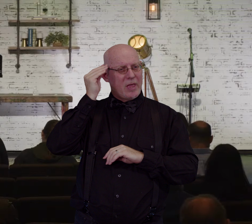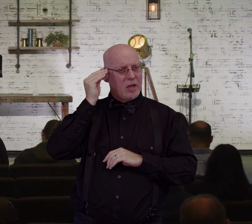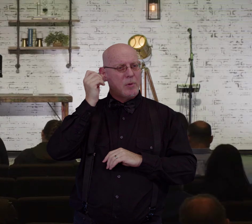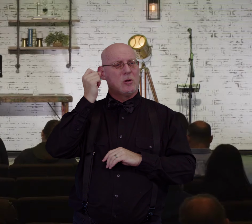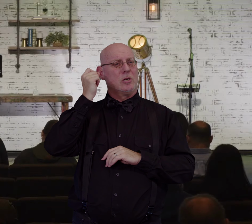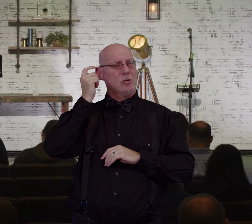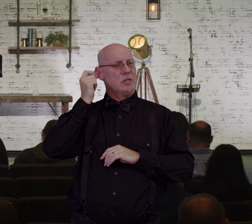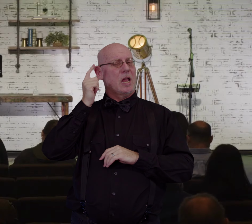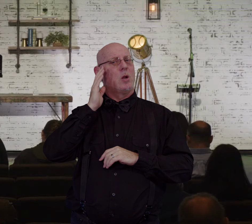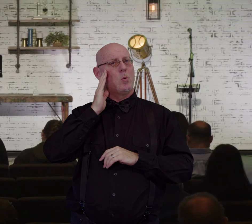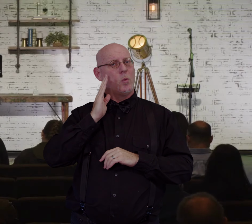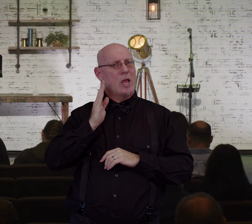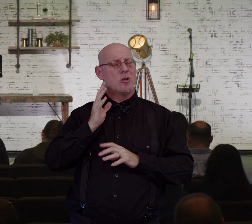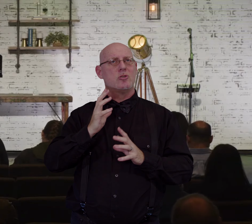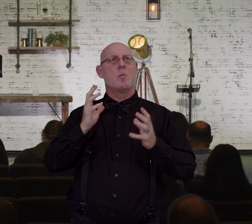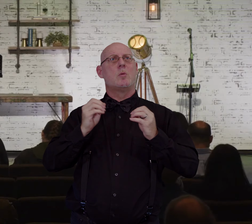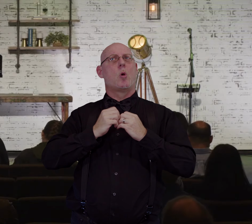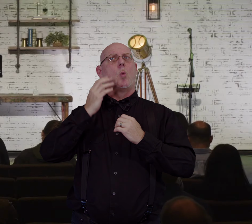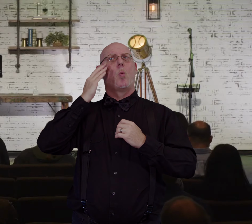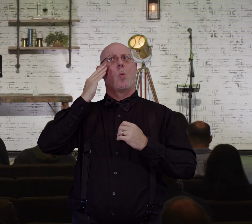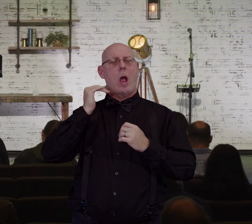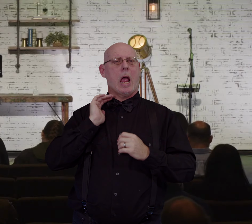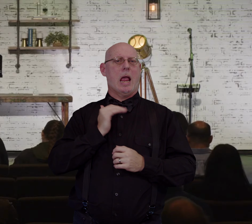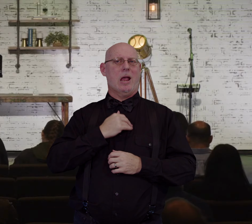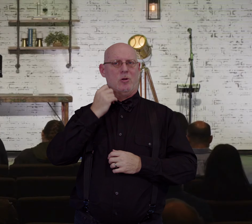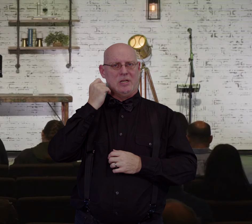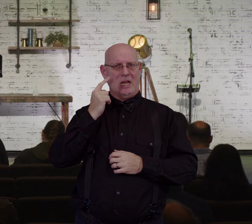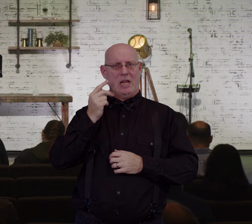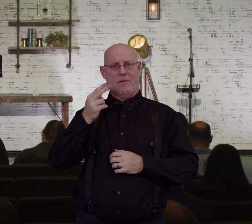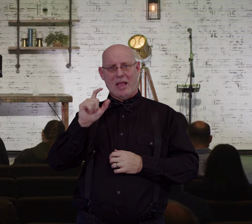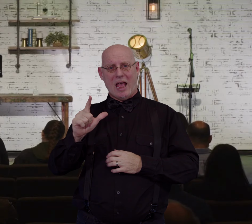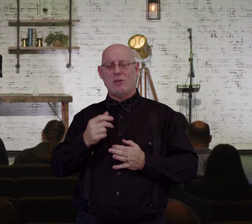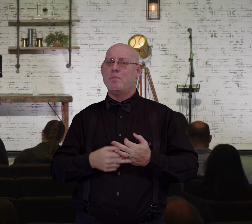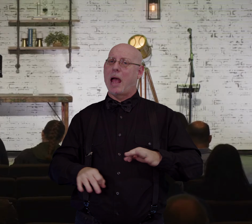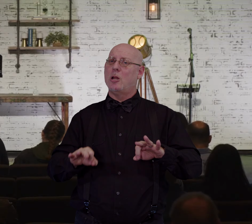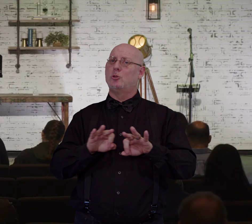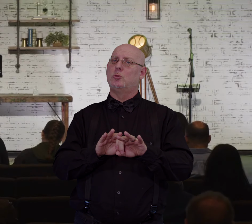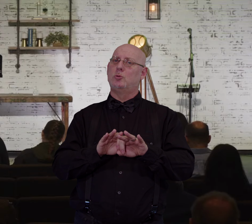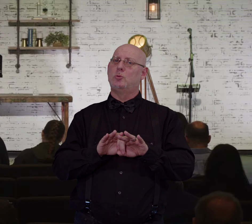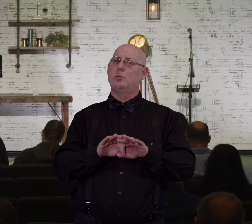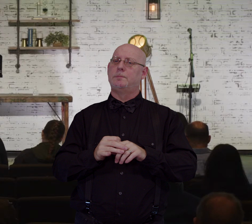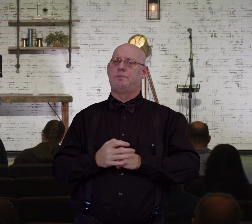would realize so much more of why our understanding of hell matters.